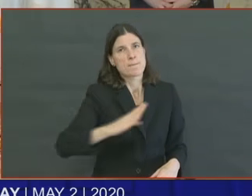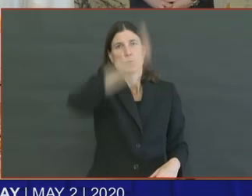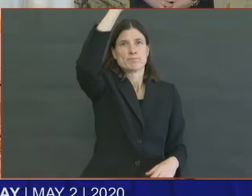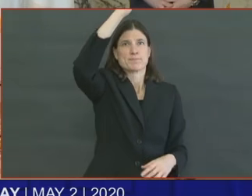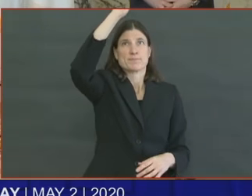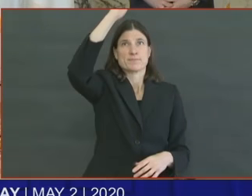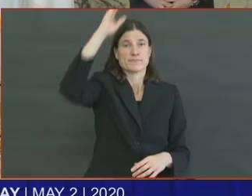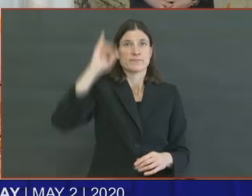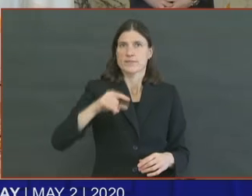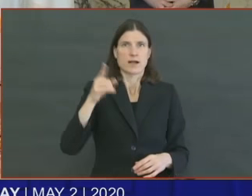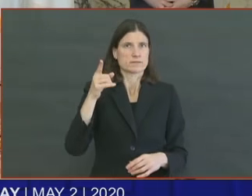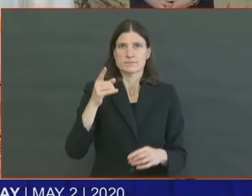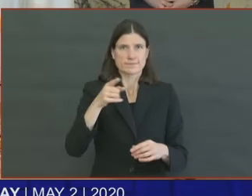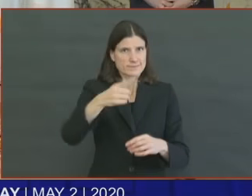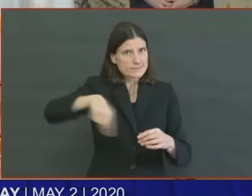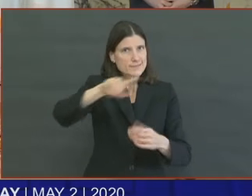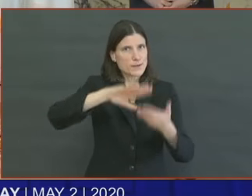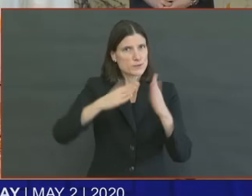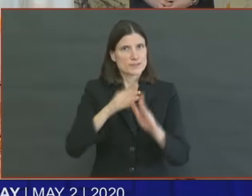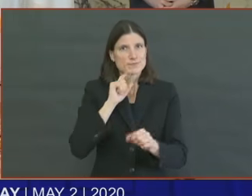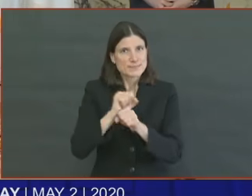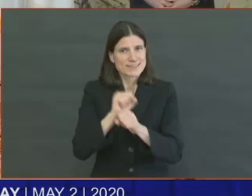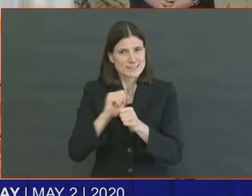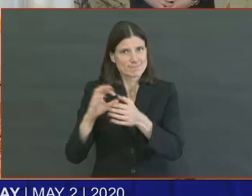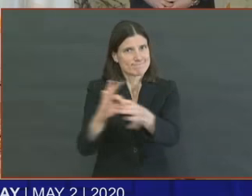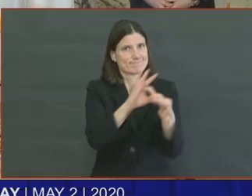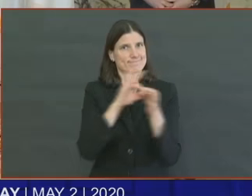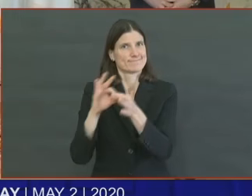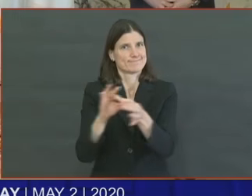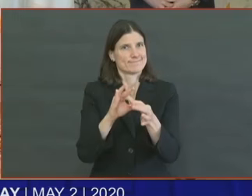economy. But we know that it is